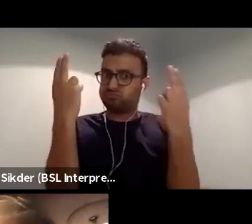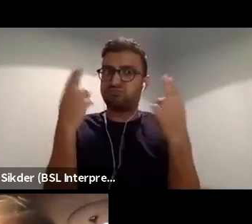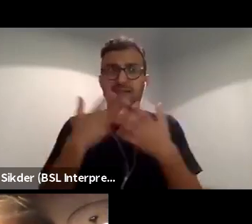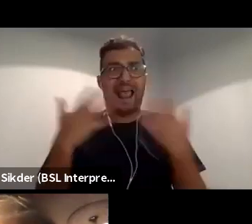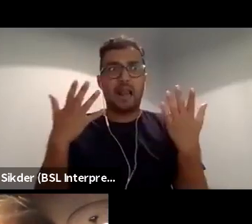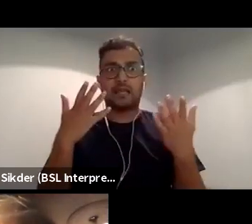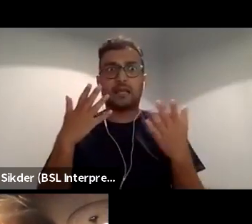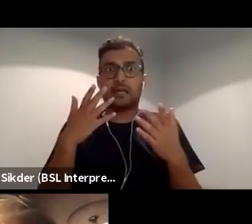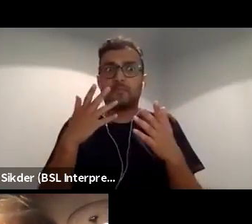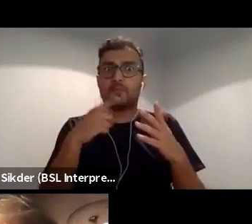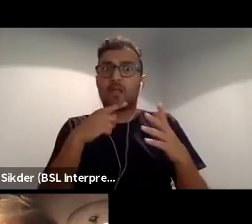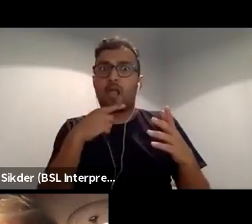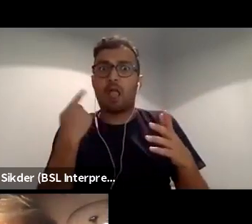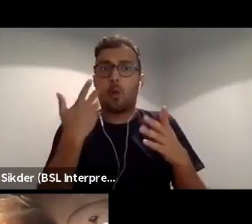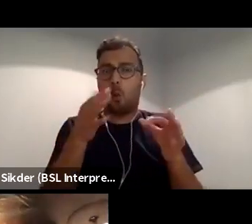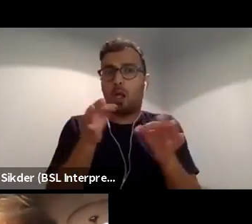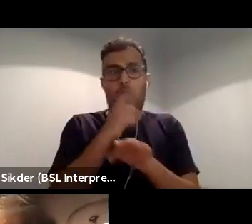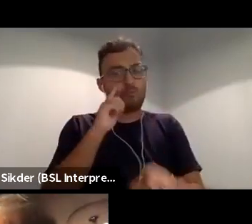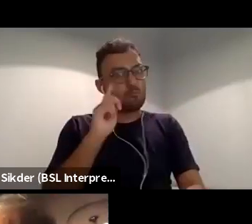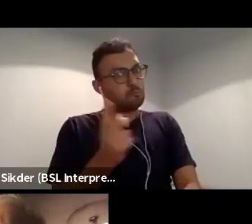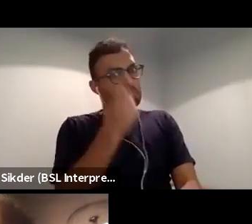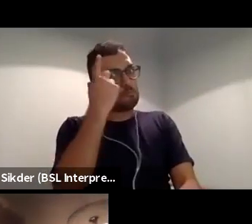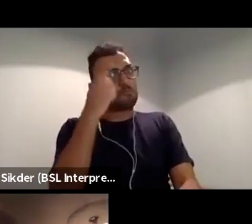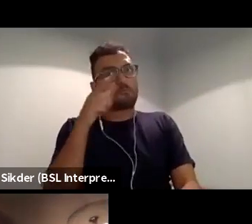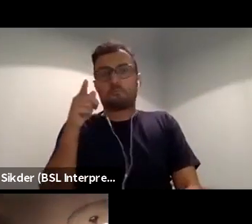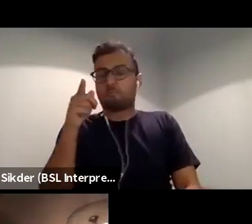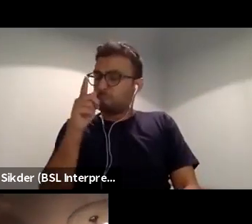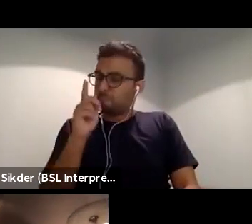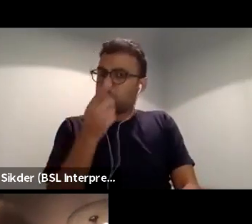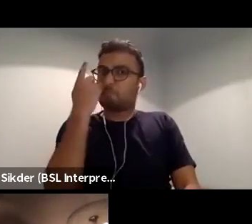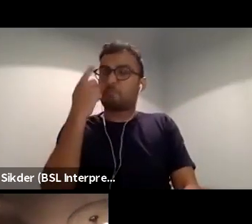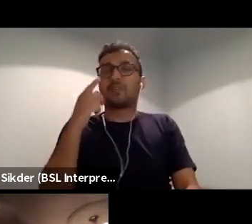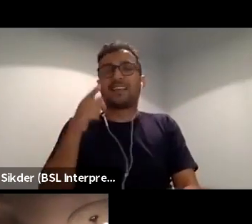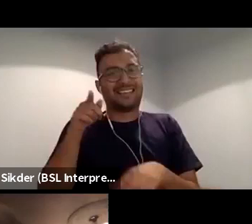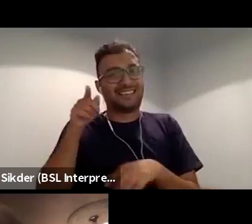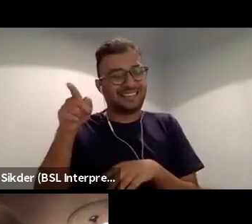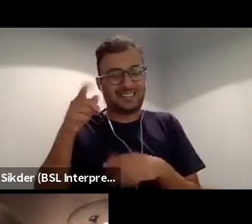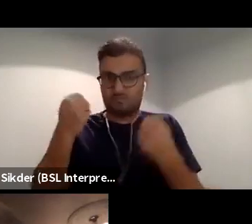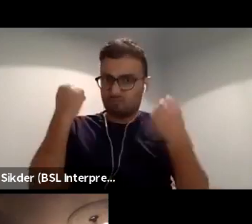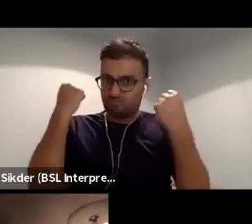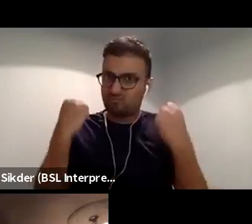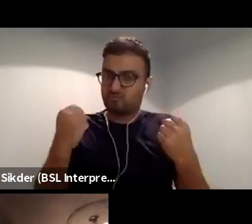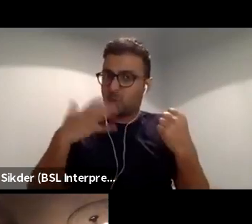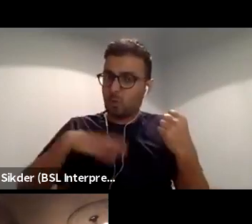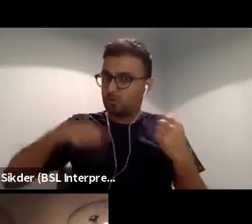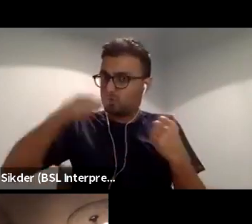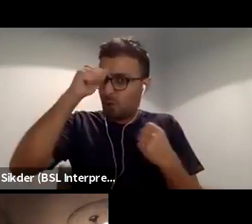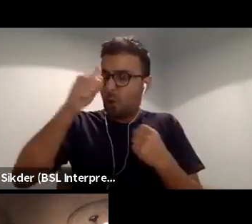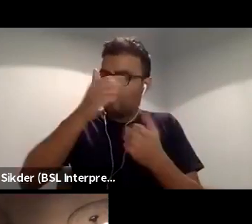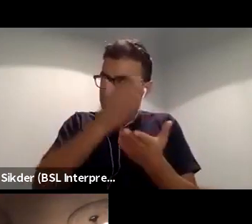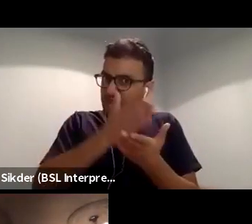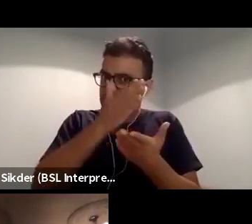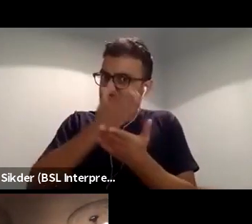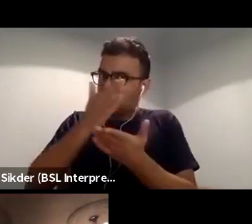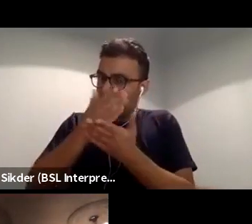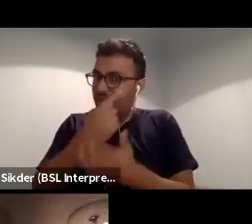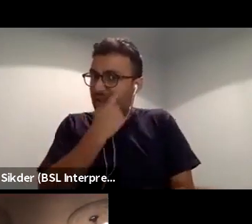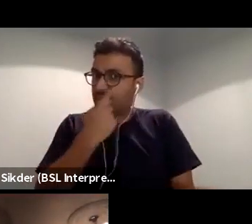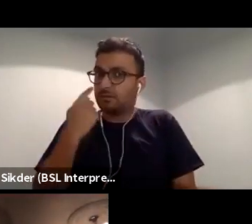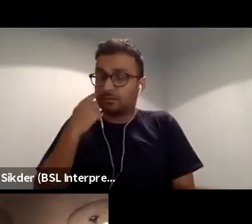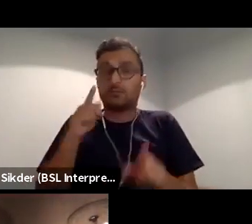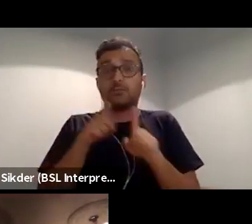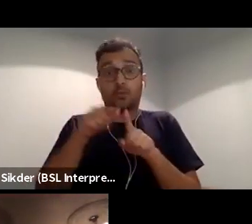also was a stickler for facts and evidence. And one of the other things that we've found, and we've kind of elaborated on in the report, is the